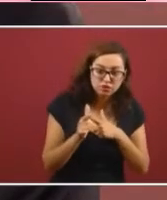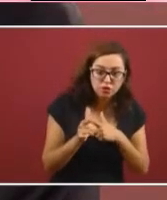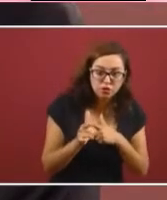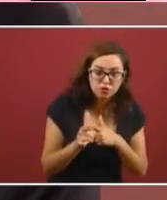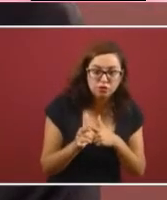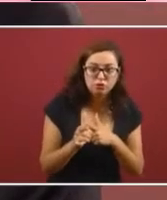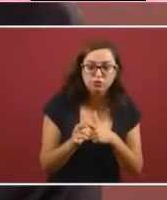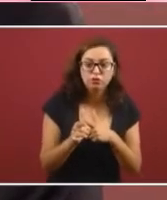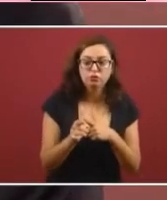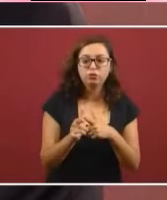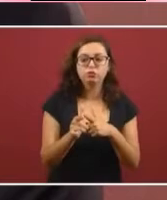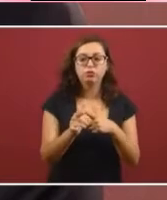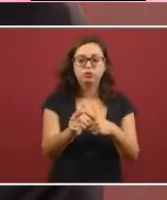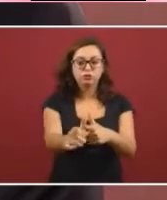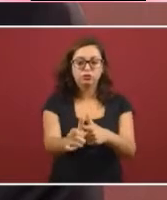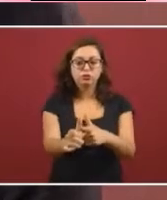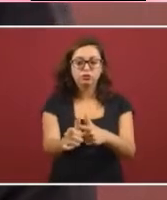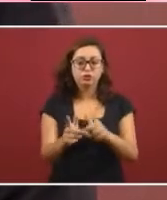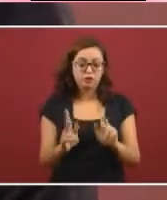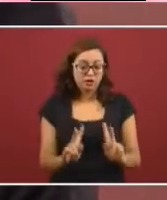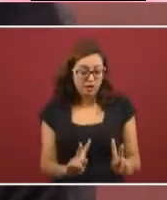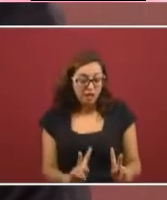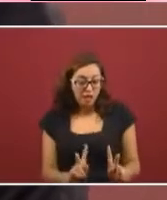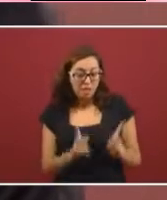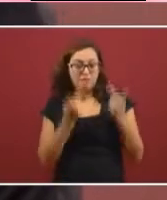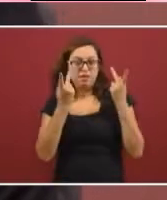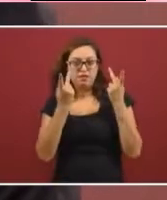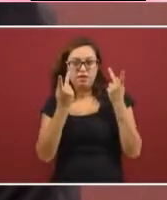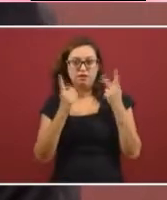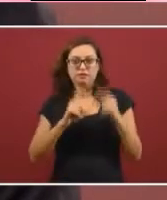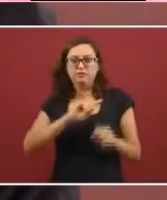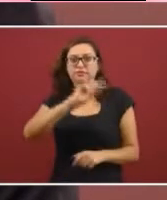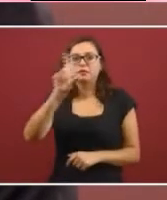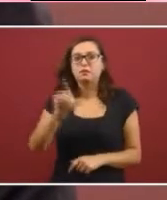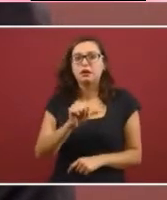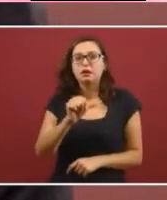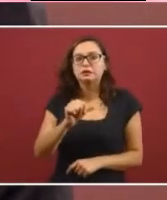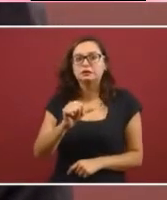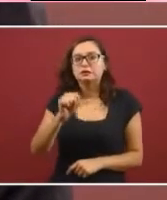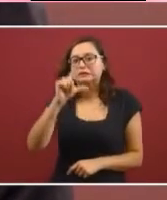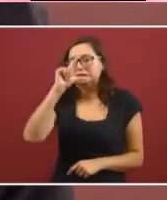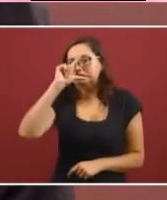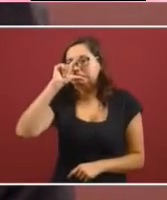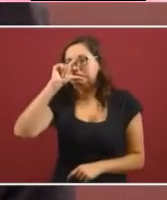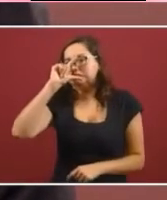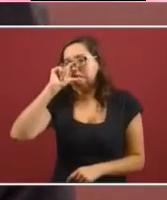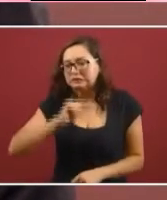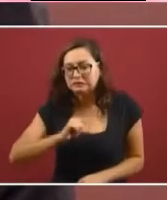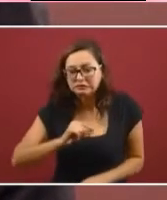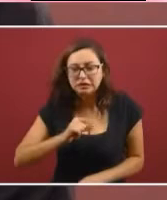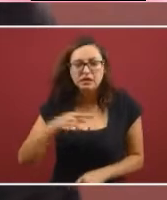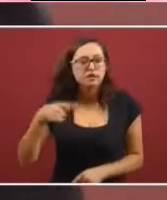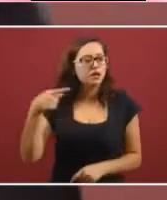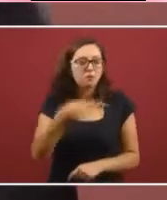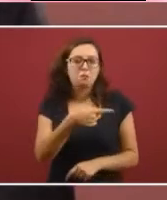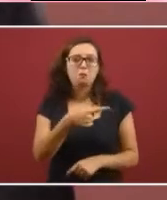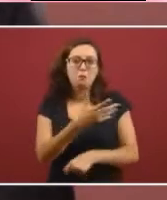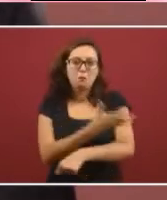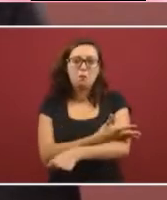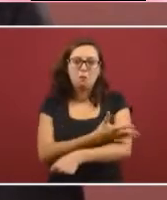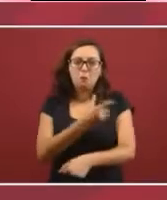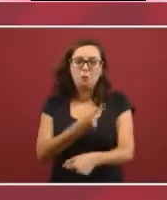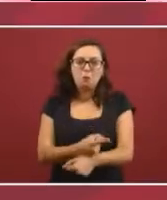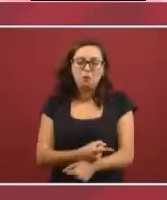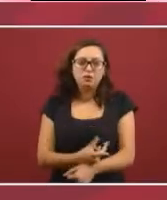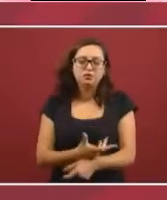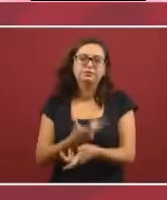este, se tenga que devolver, if they have to return it es bien, the good, pues, goods